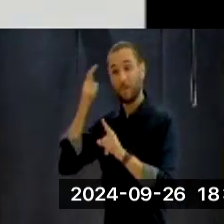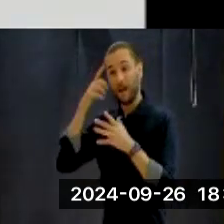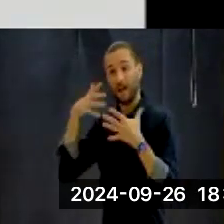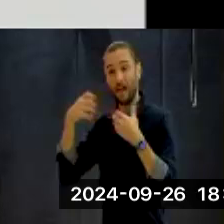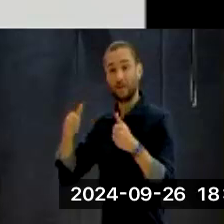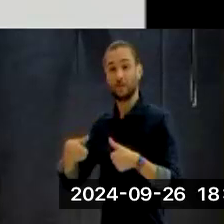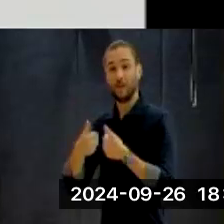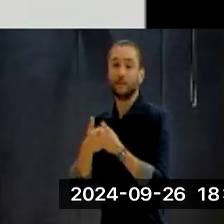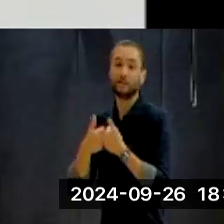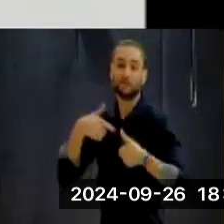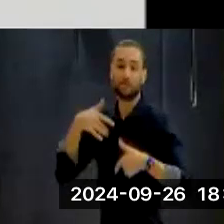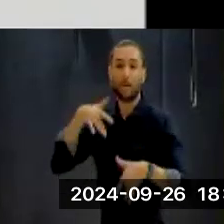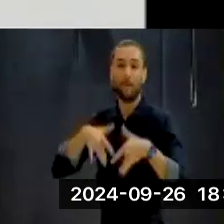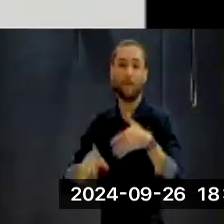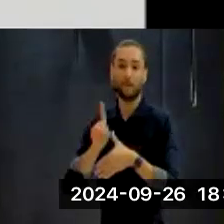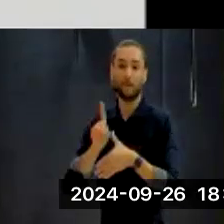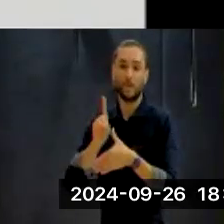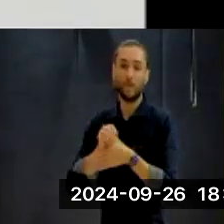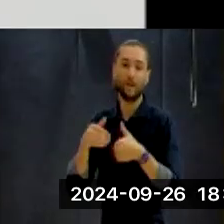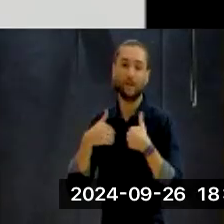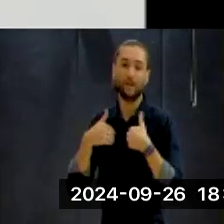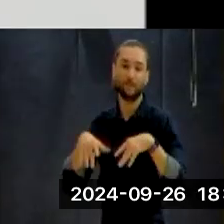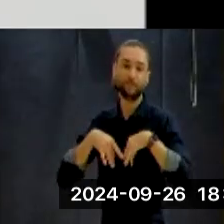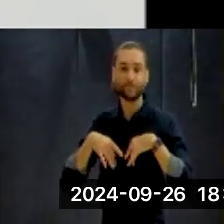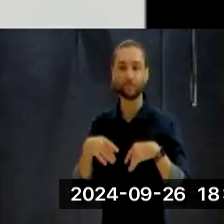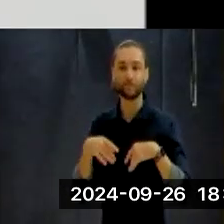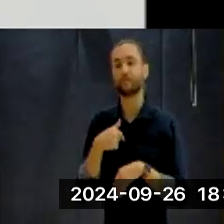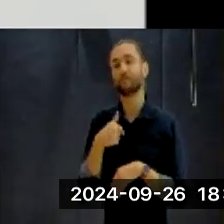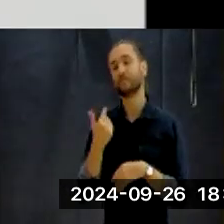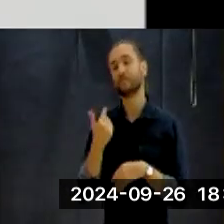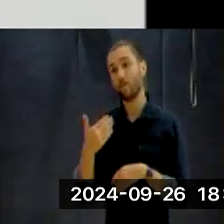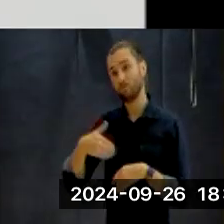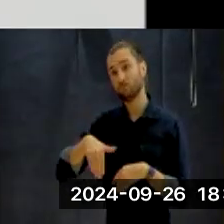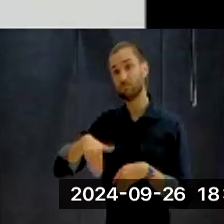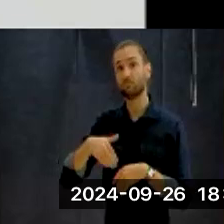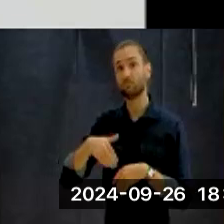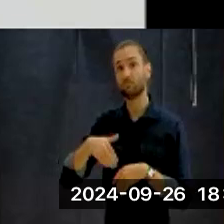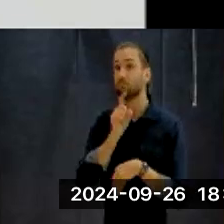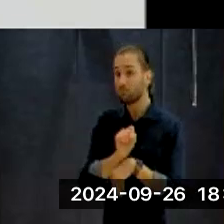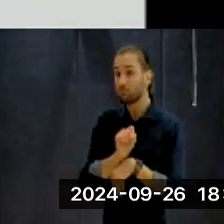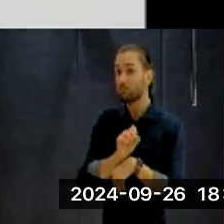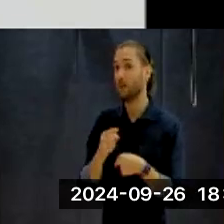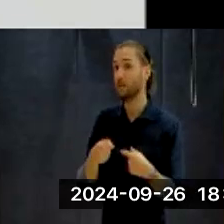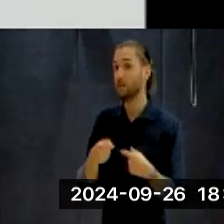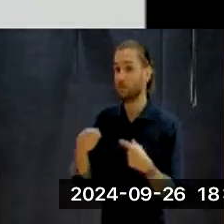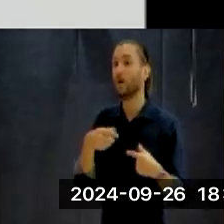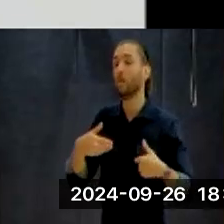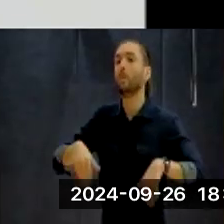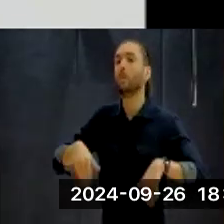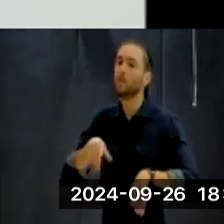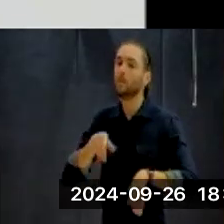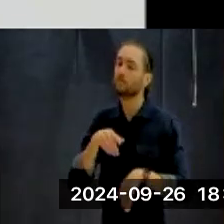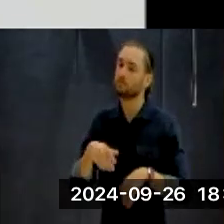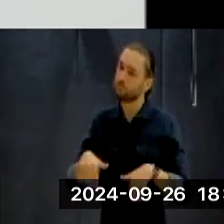disorder. So, you know, these things are real, and yeah, the struggles are real. I just wanted to say